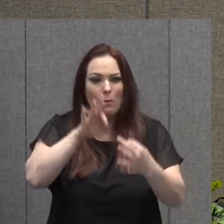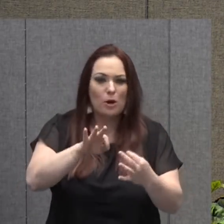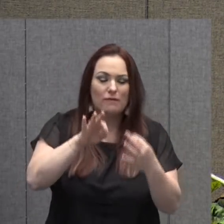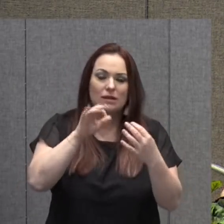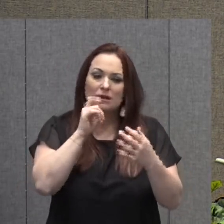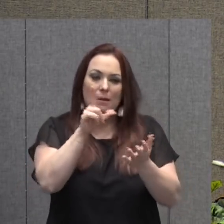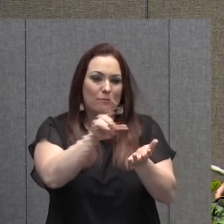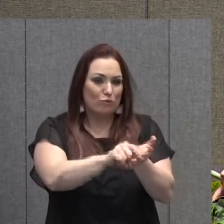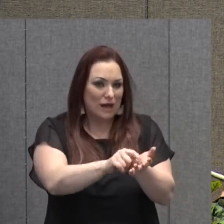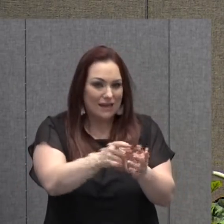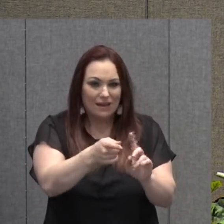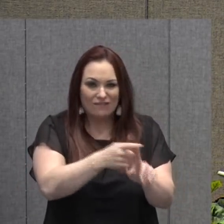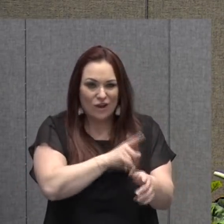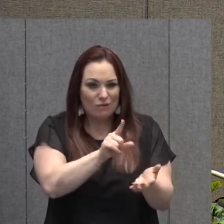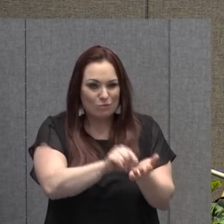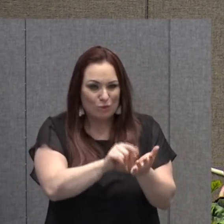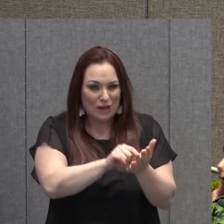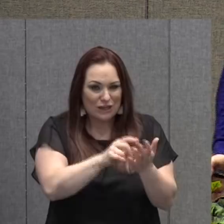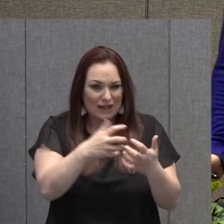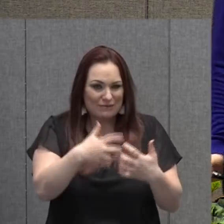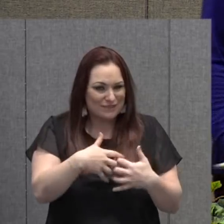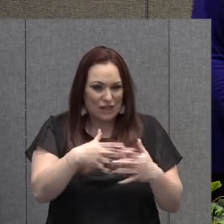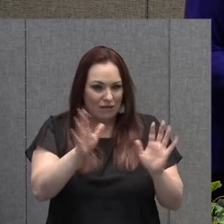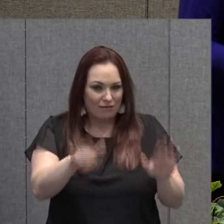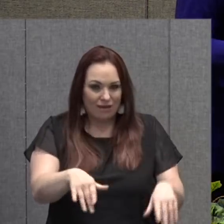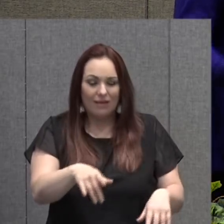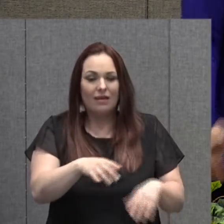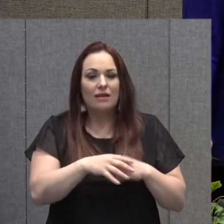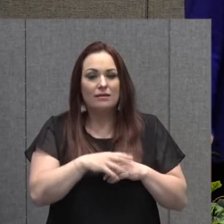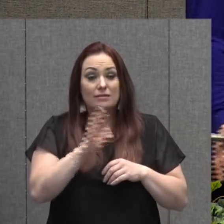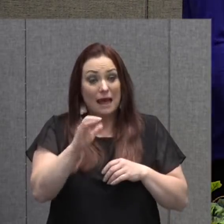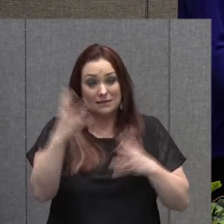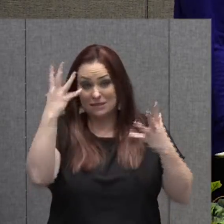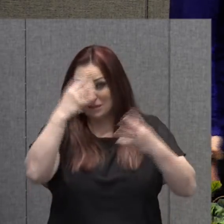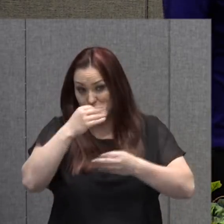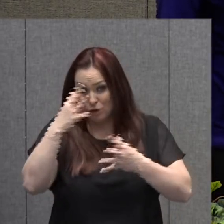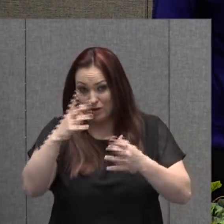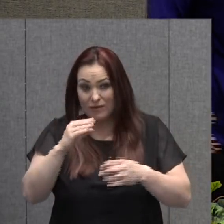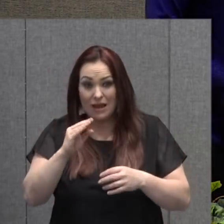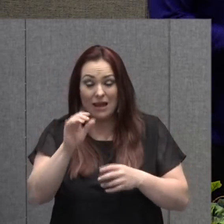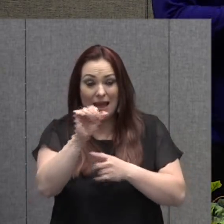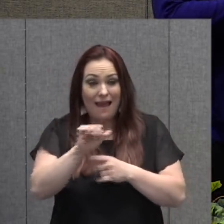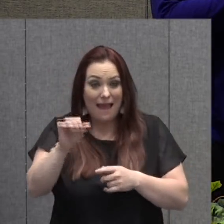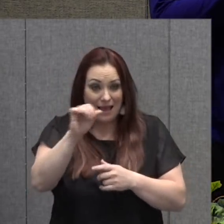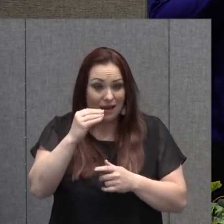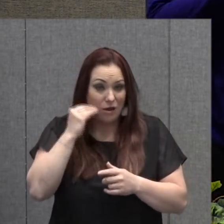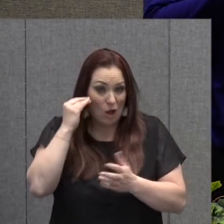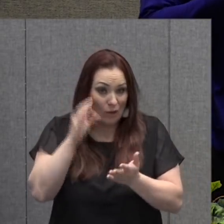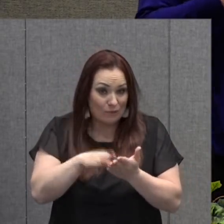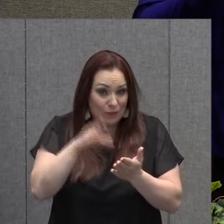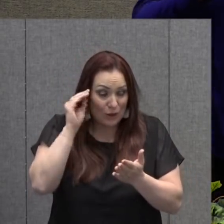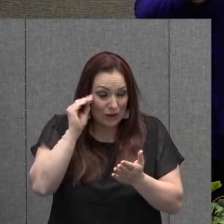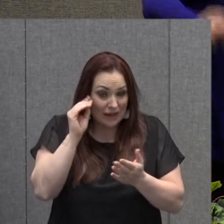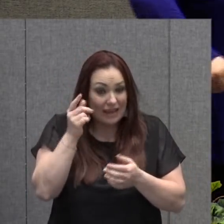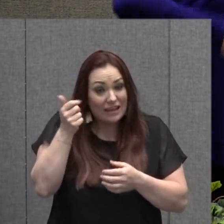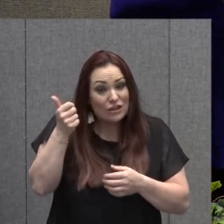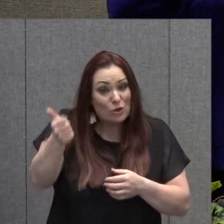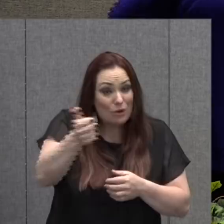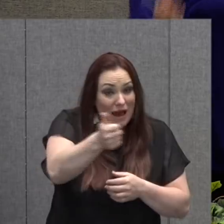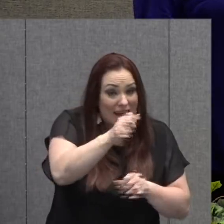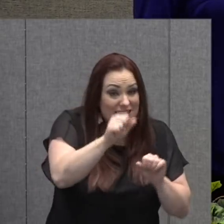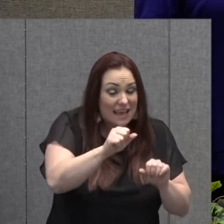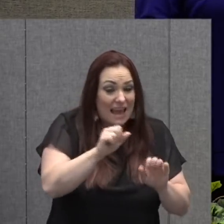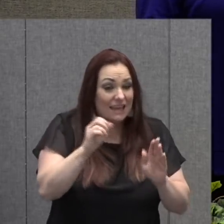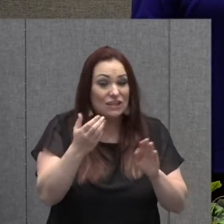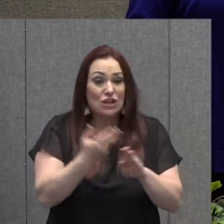something printed from a printer, okay? That is the beauty of at-home learning, guys. You can use the back of